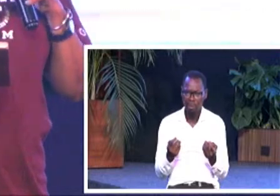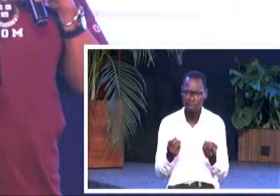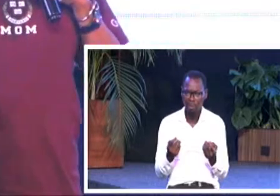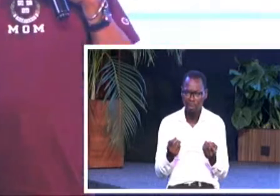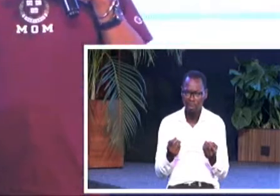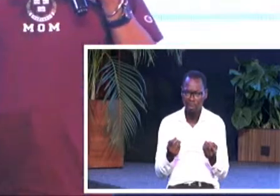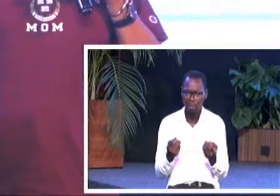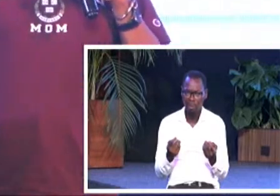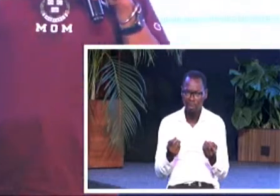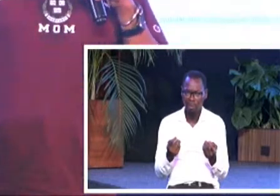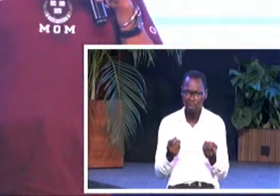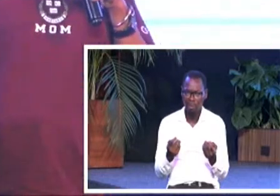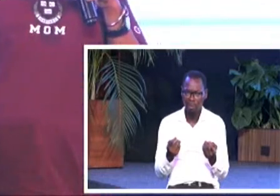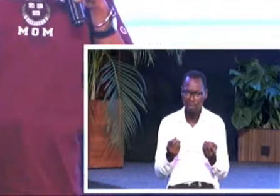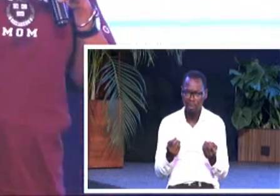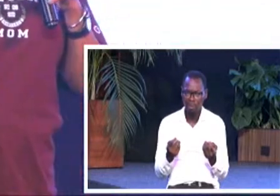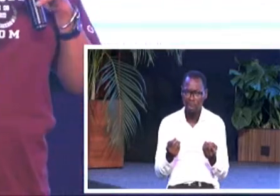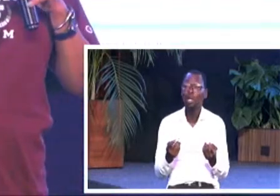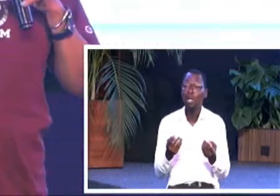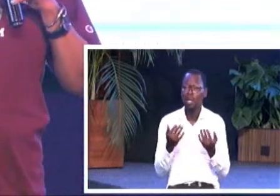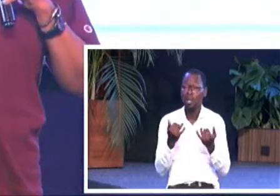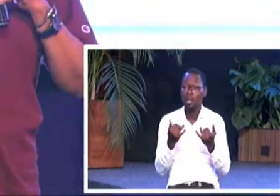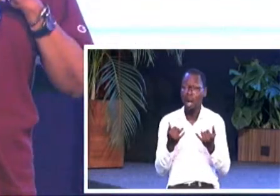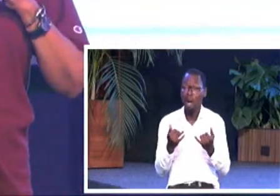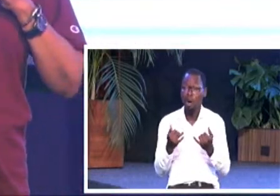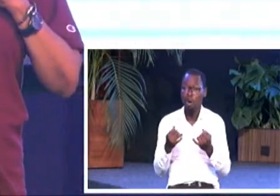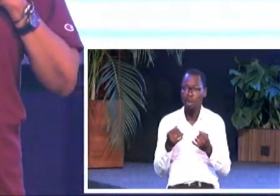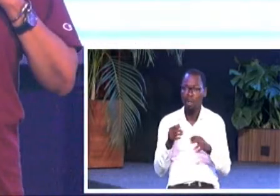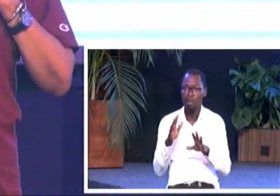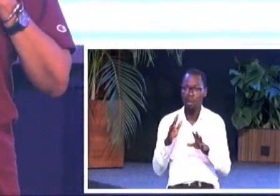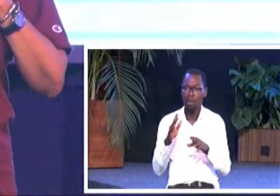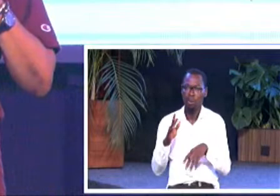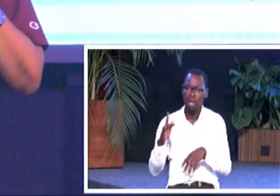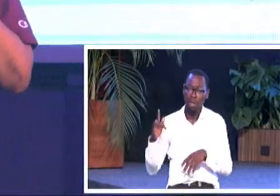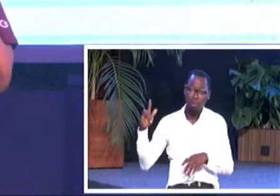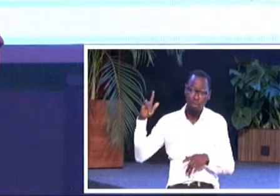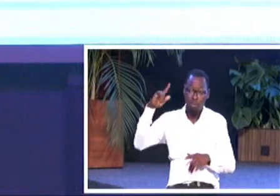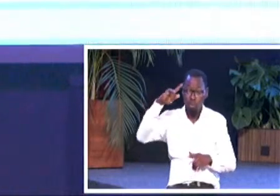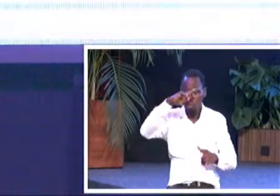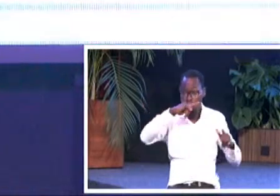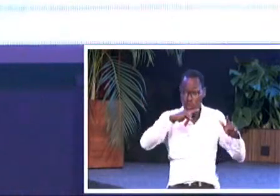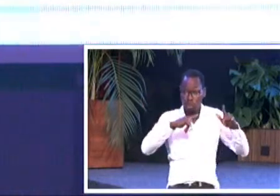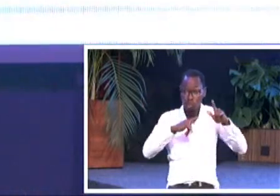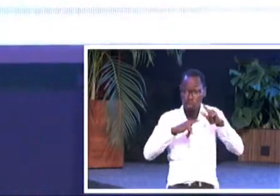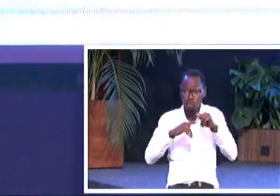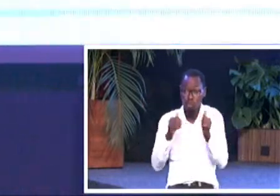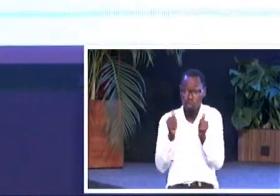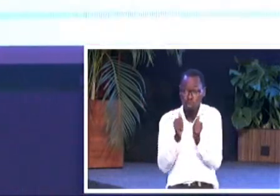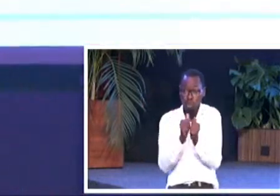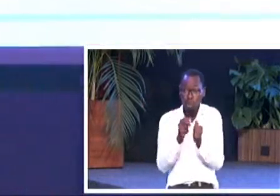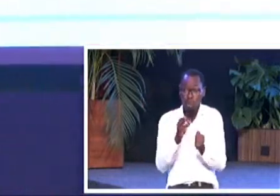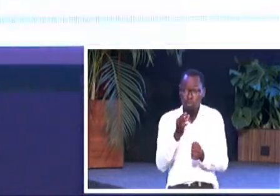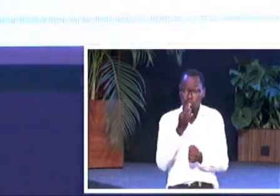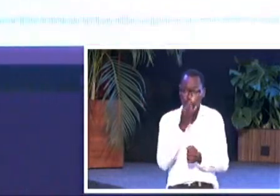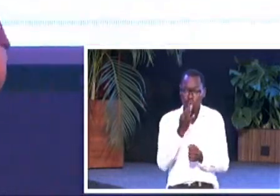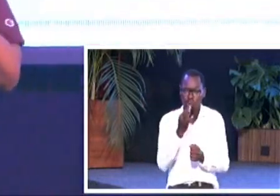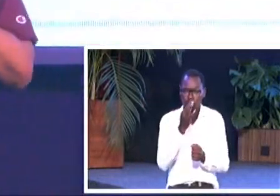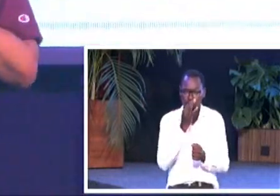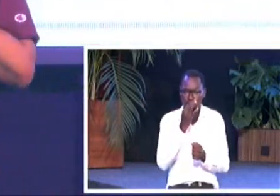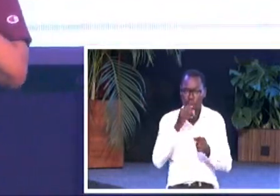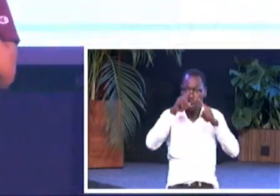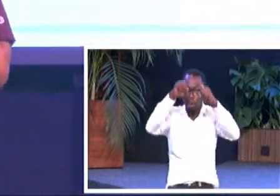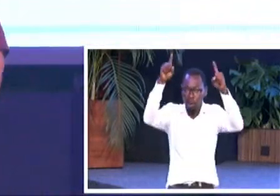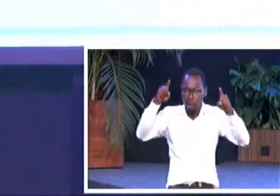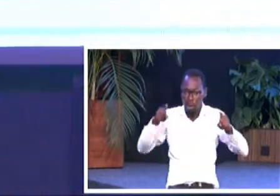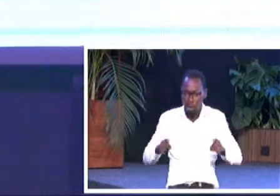that when containers coming with food, like maybe a container of carrots, a container of potatoes, a container of